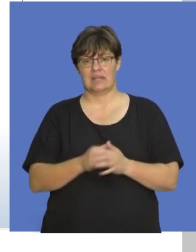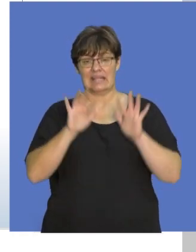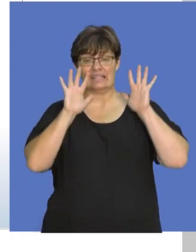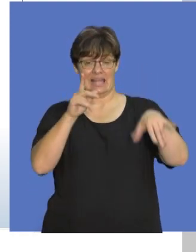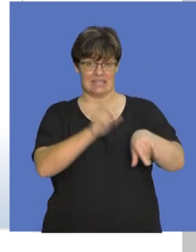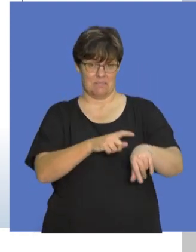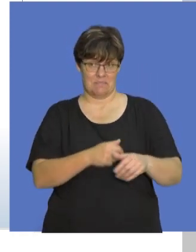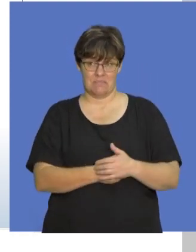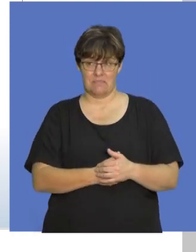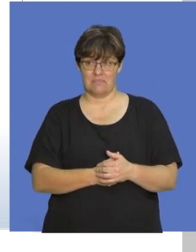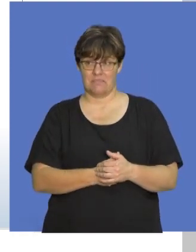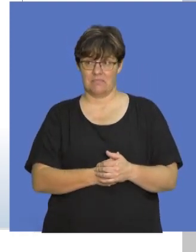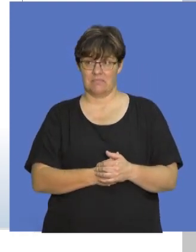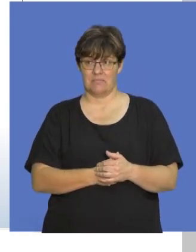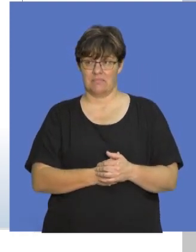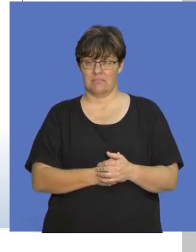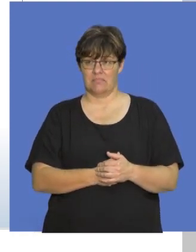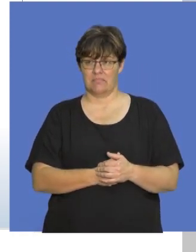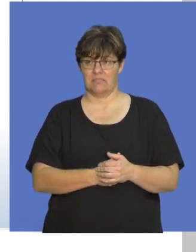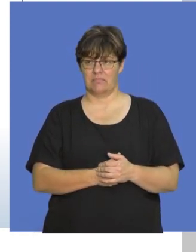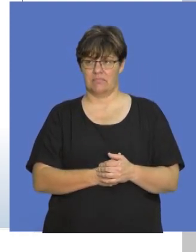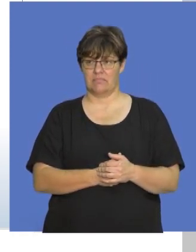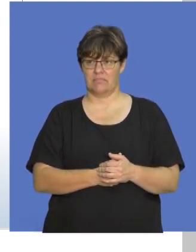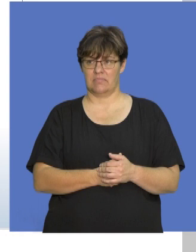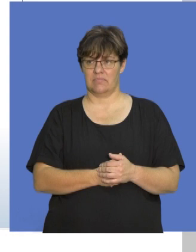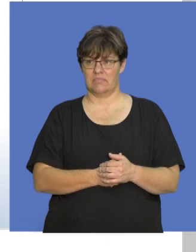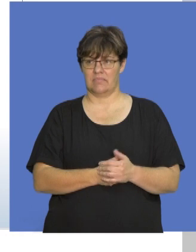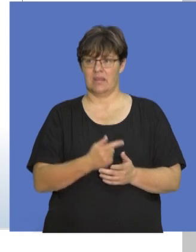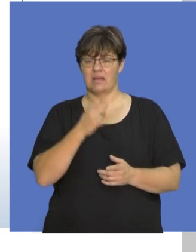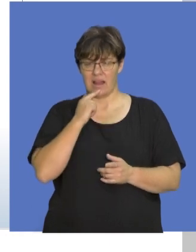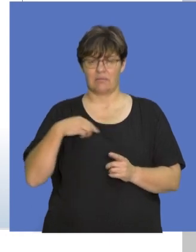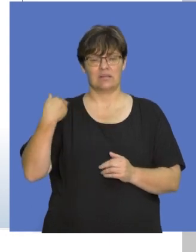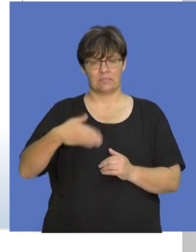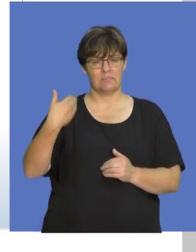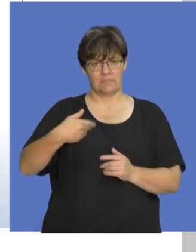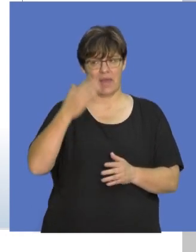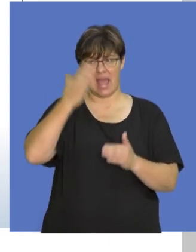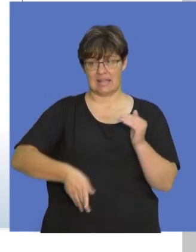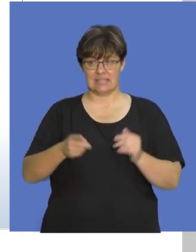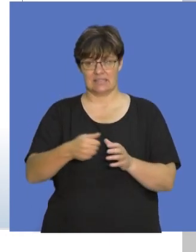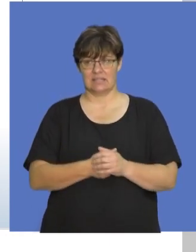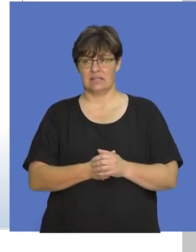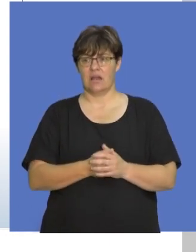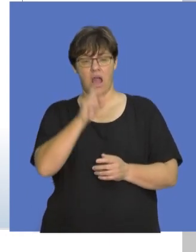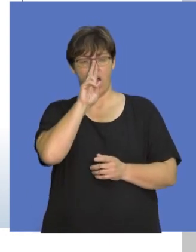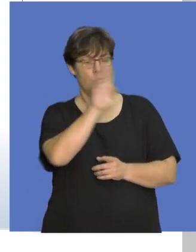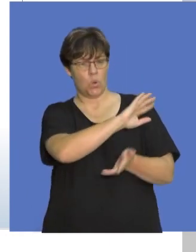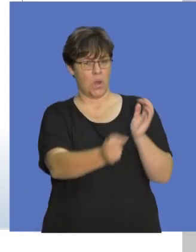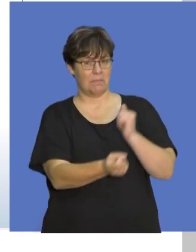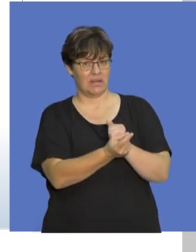for example, 10 times. And if I let it spin and I let it skip to the